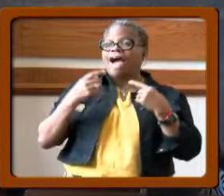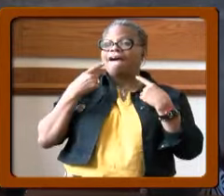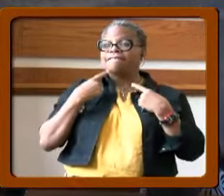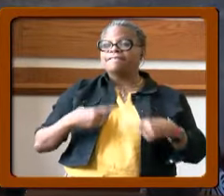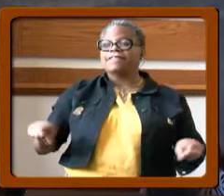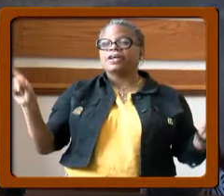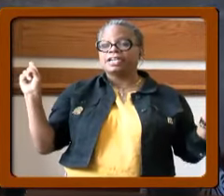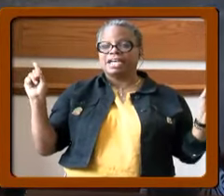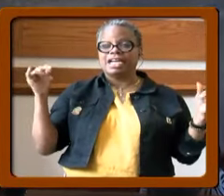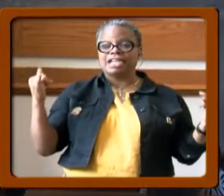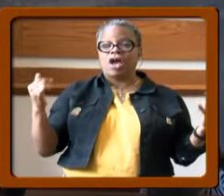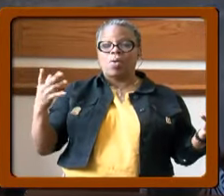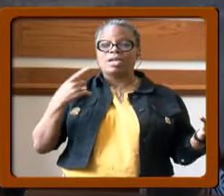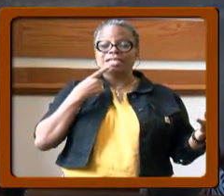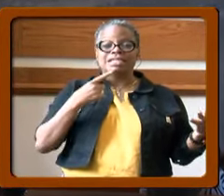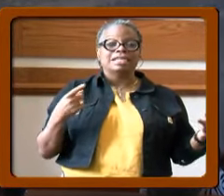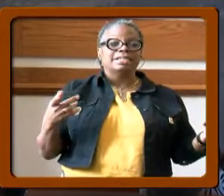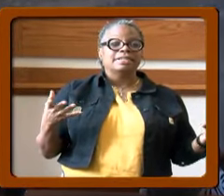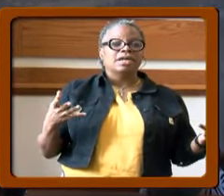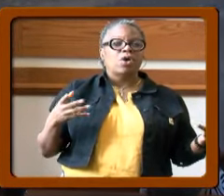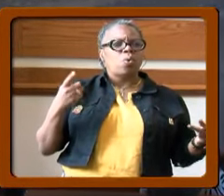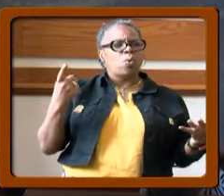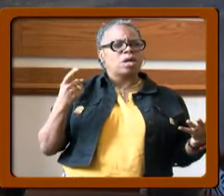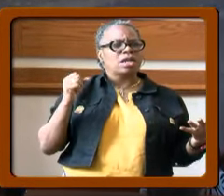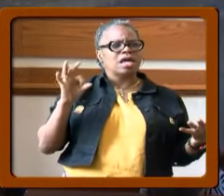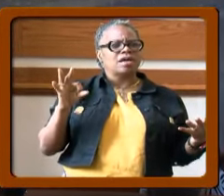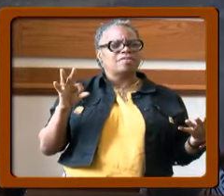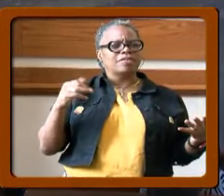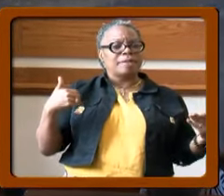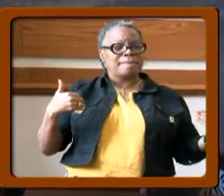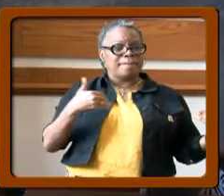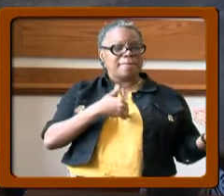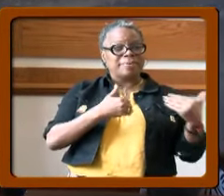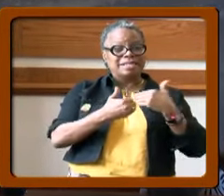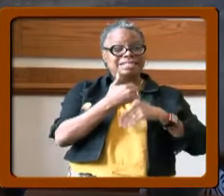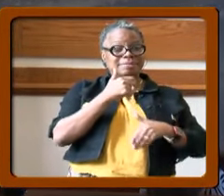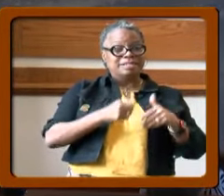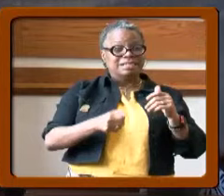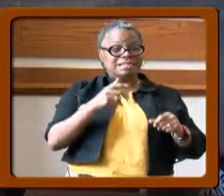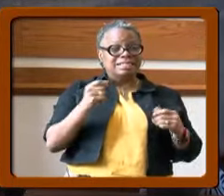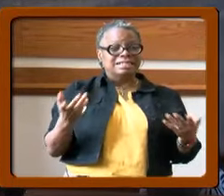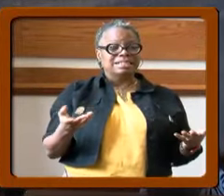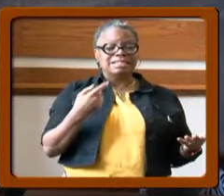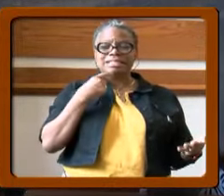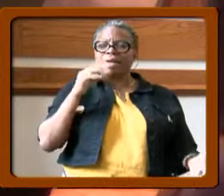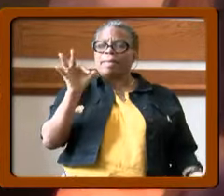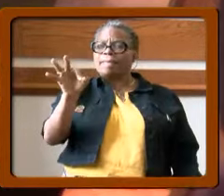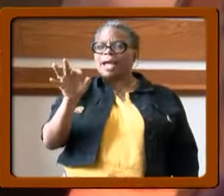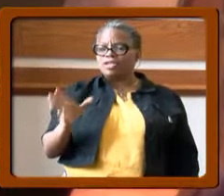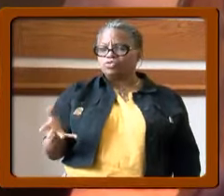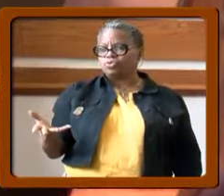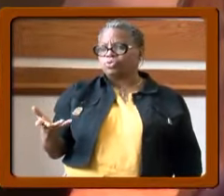Finally, let me say that one of our beloved members sent me a text message. She said, Pastor,